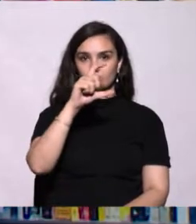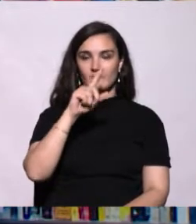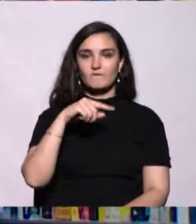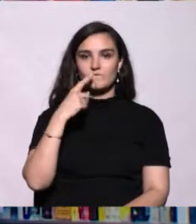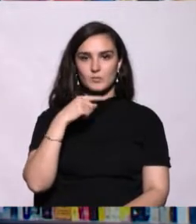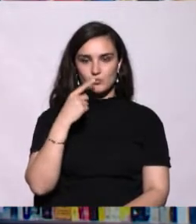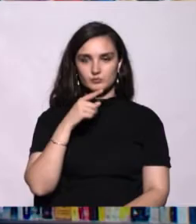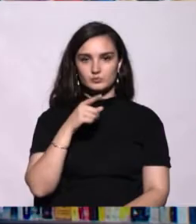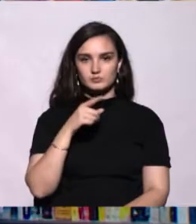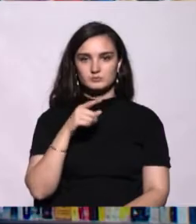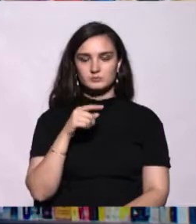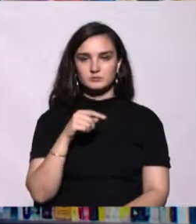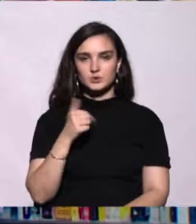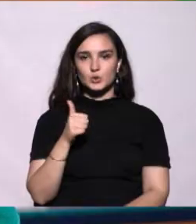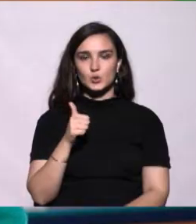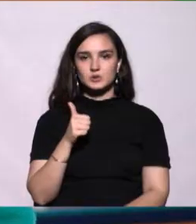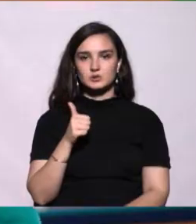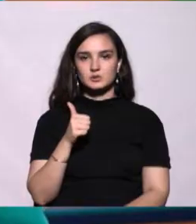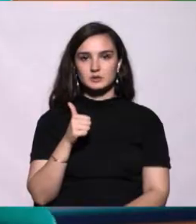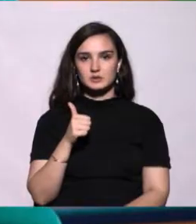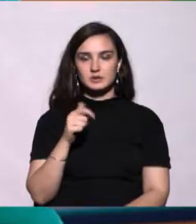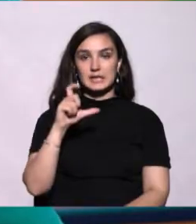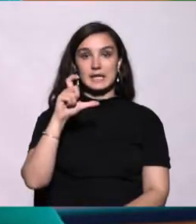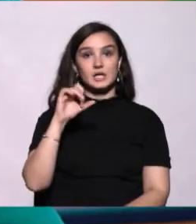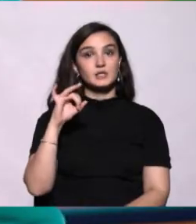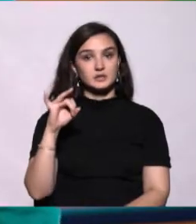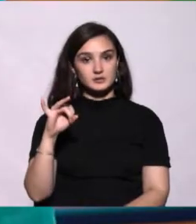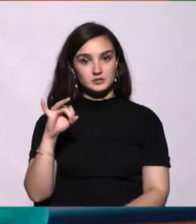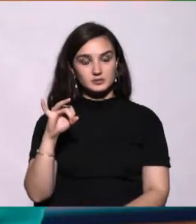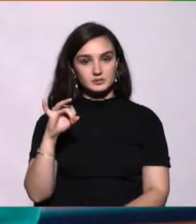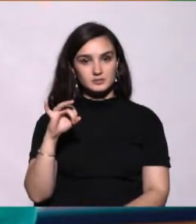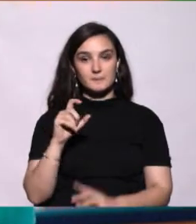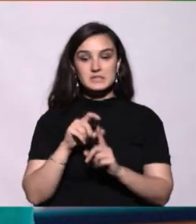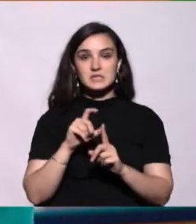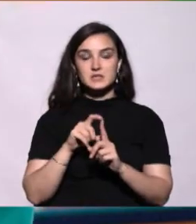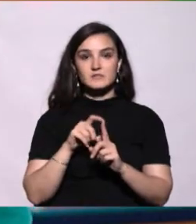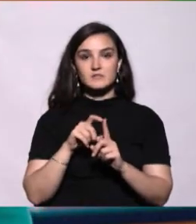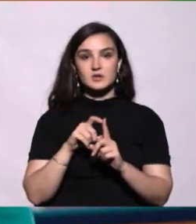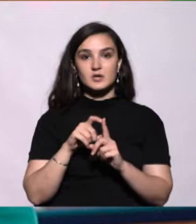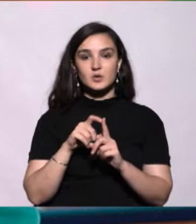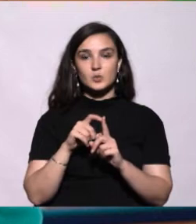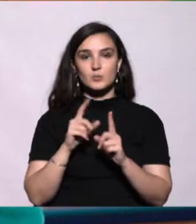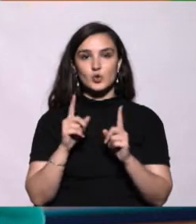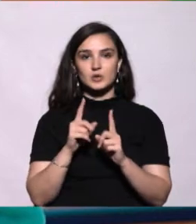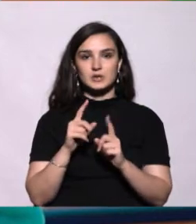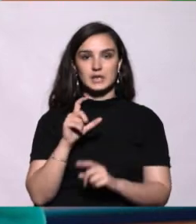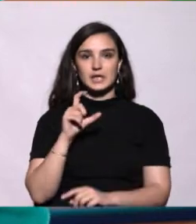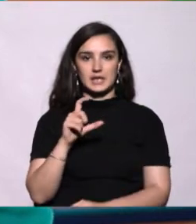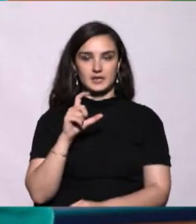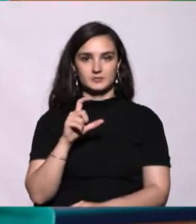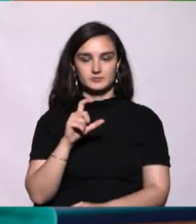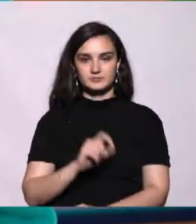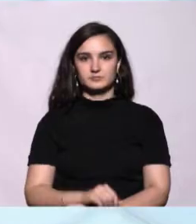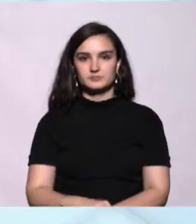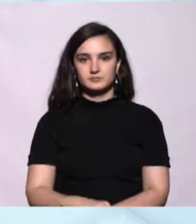this letter as a. But in the word, it is just short e.